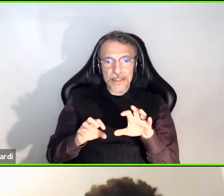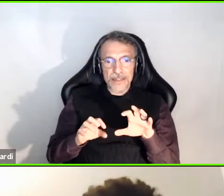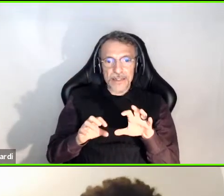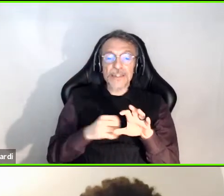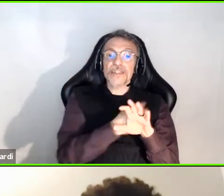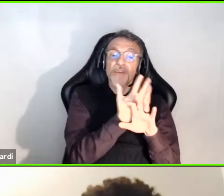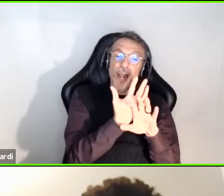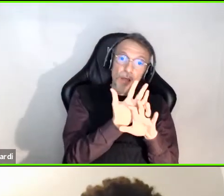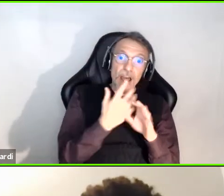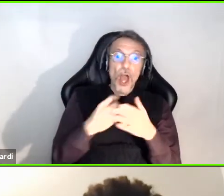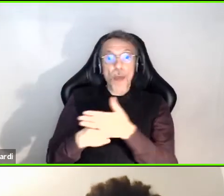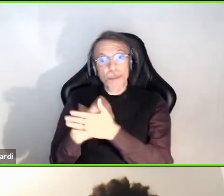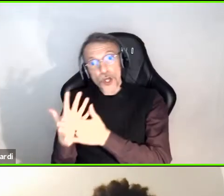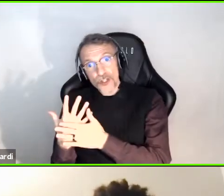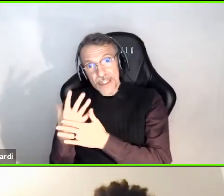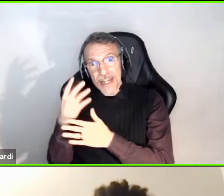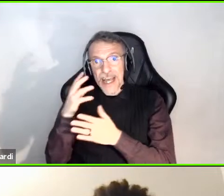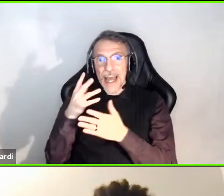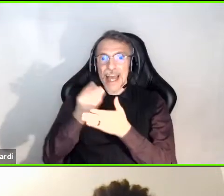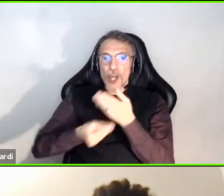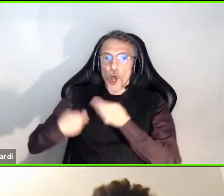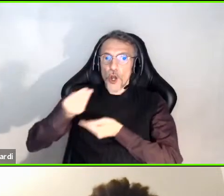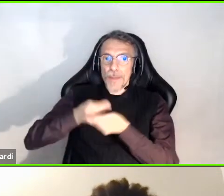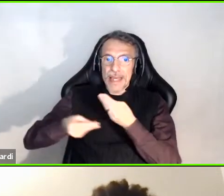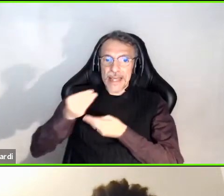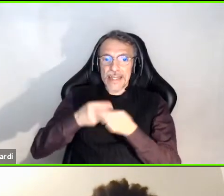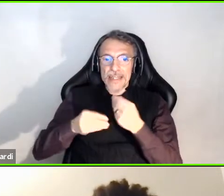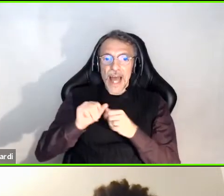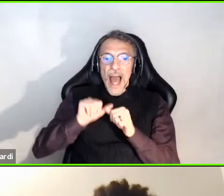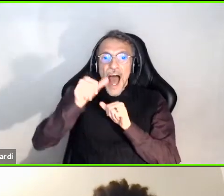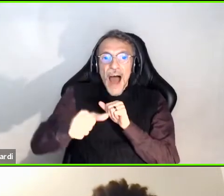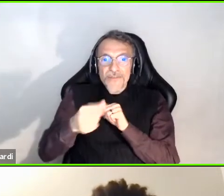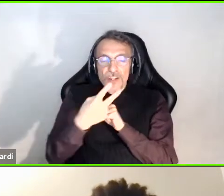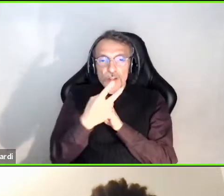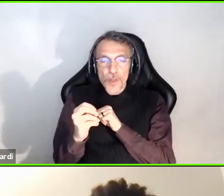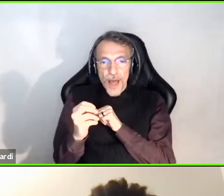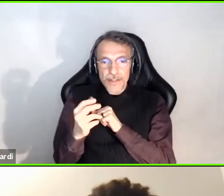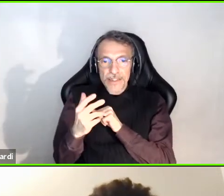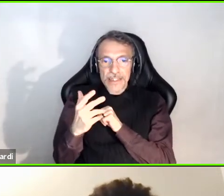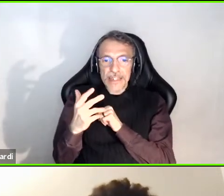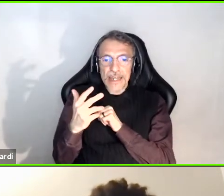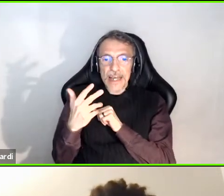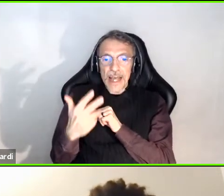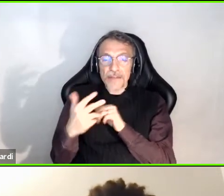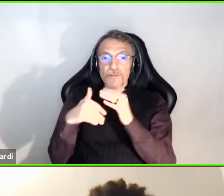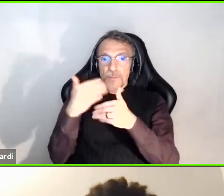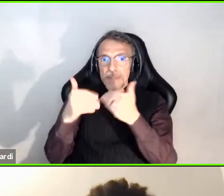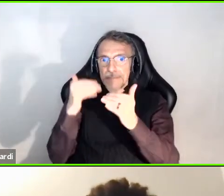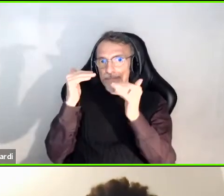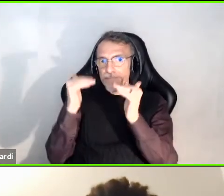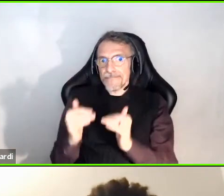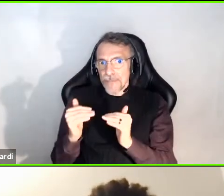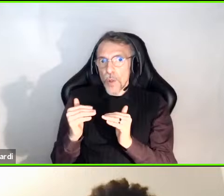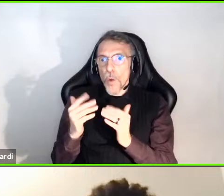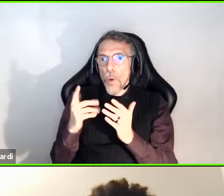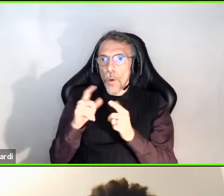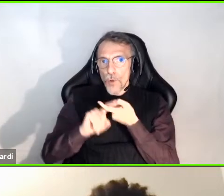and emerging economies. After 2008, we find that rates had been kept low almost